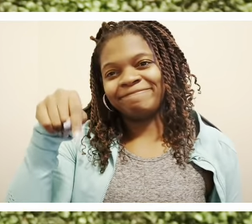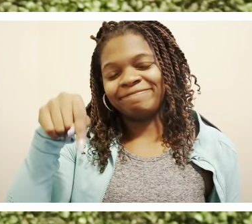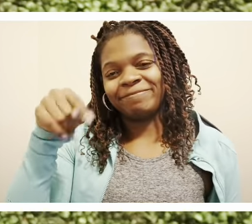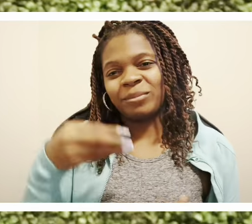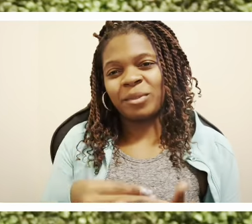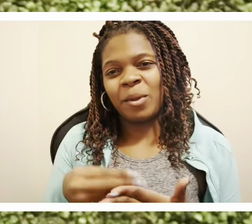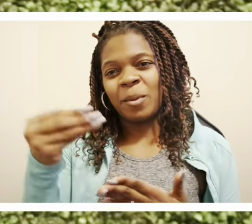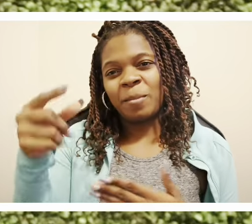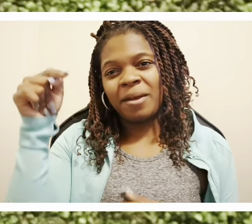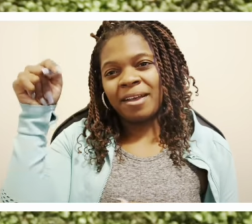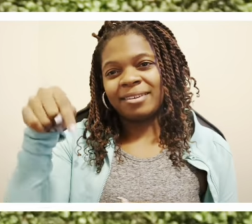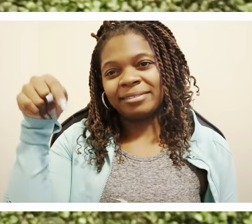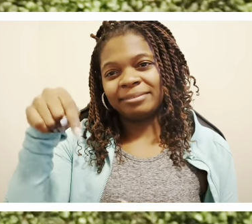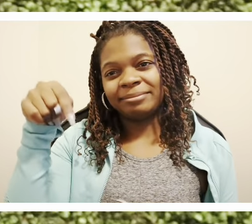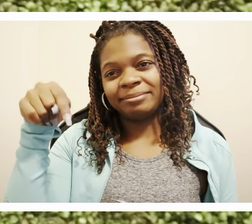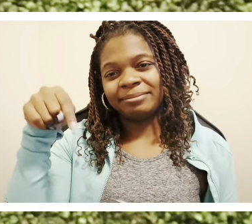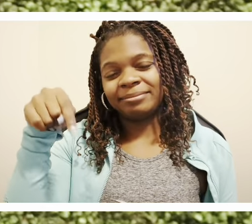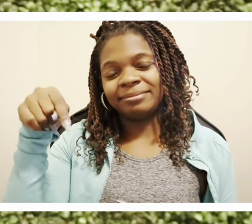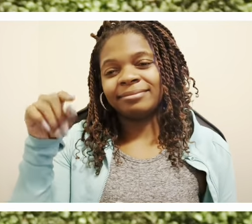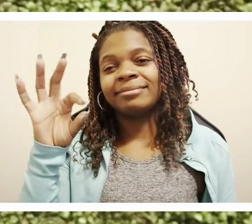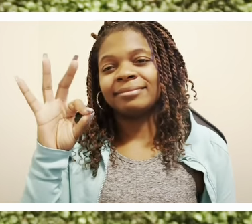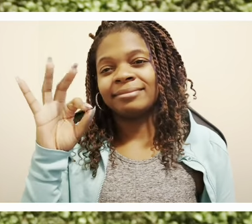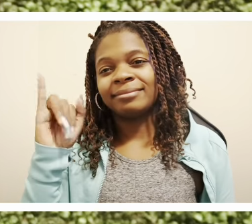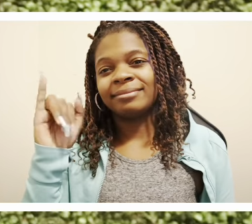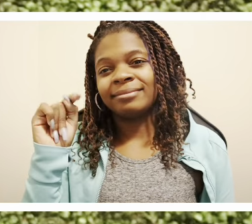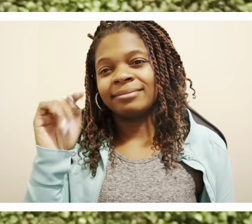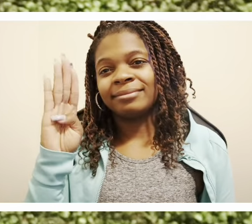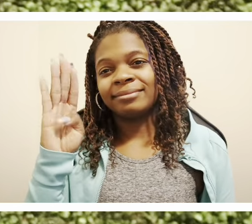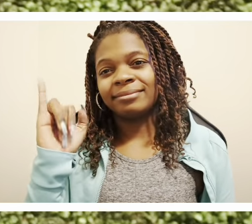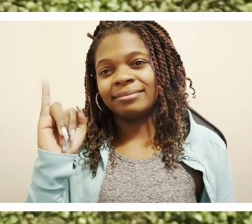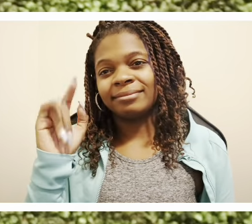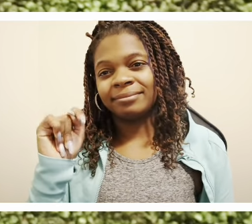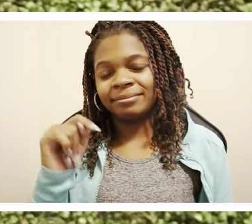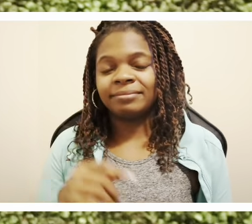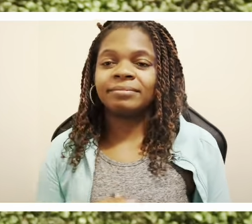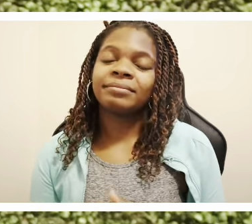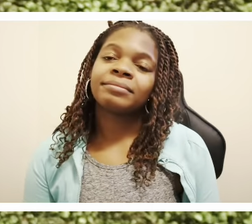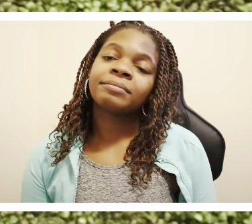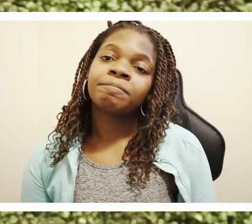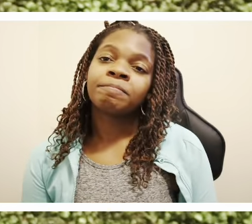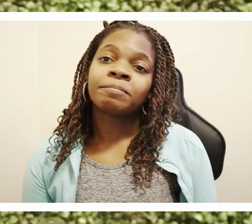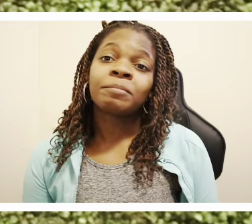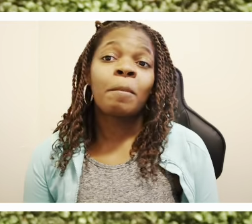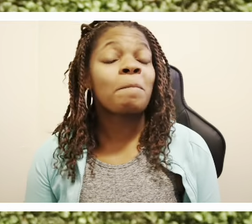your fitness and you don't care about nothing else, get the Fitbit.